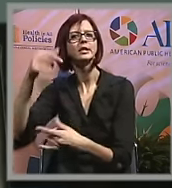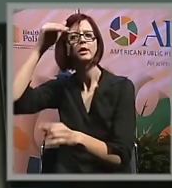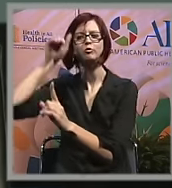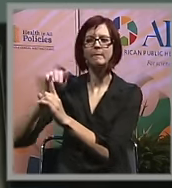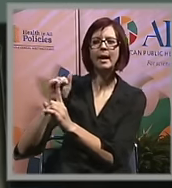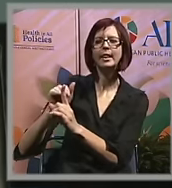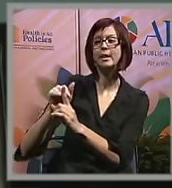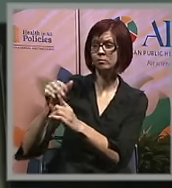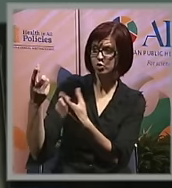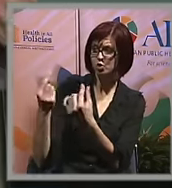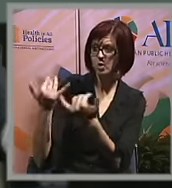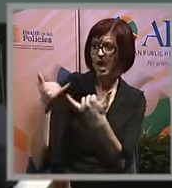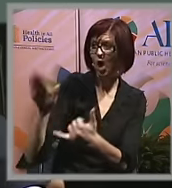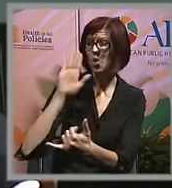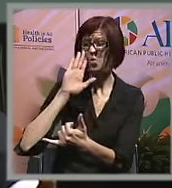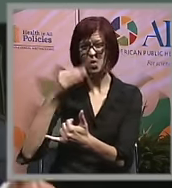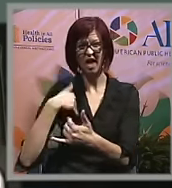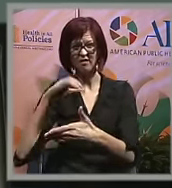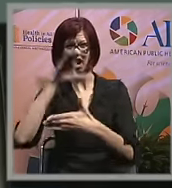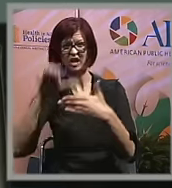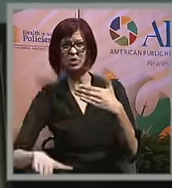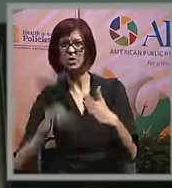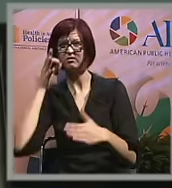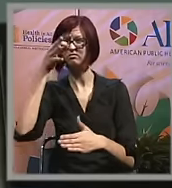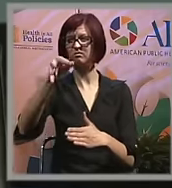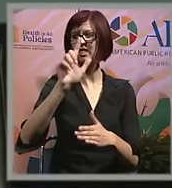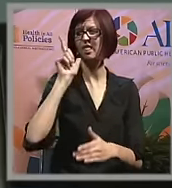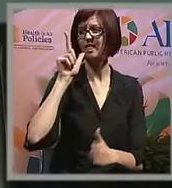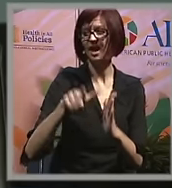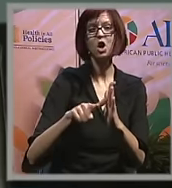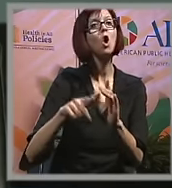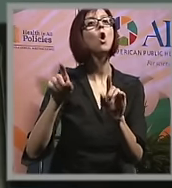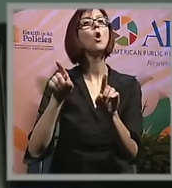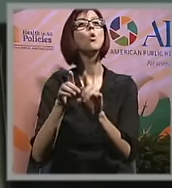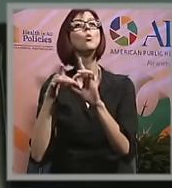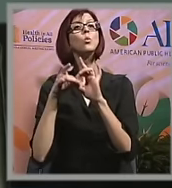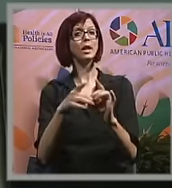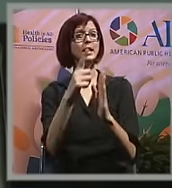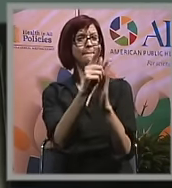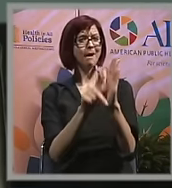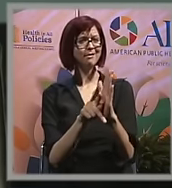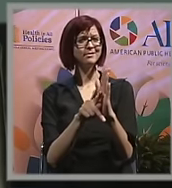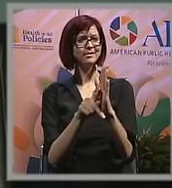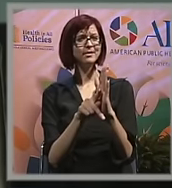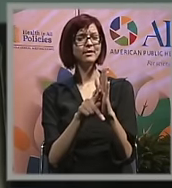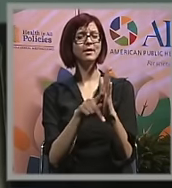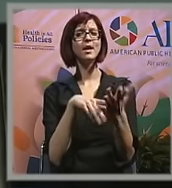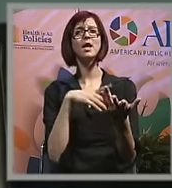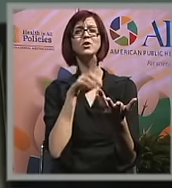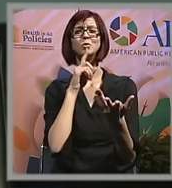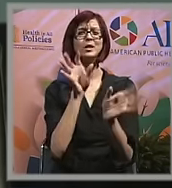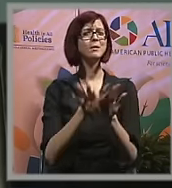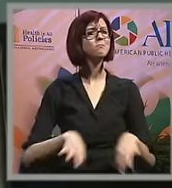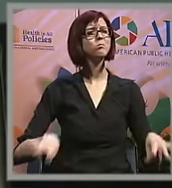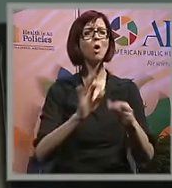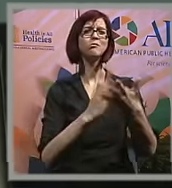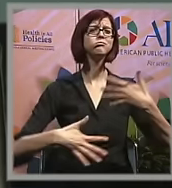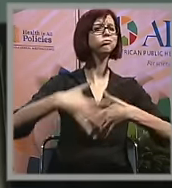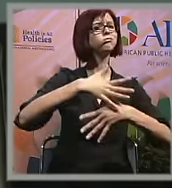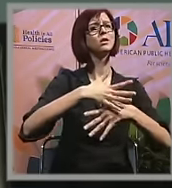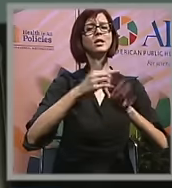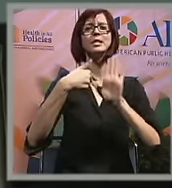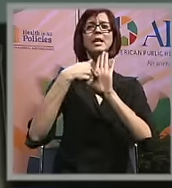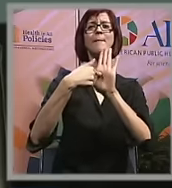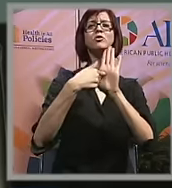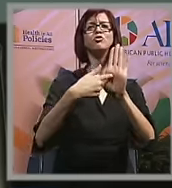that what they do now will have consequences for later. And then when it comes to policy, it is so important to be able to